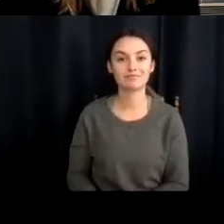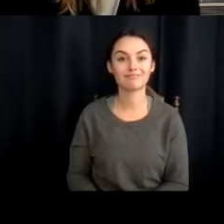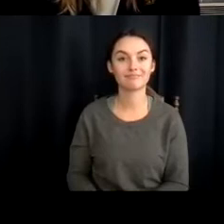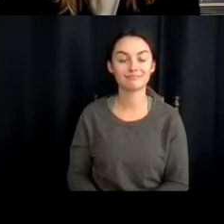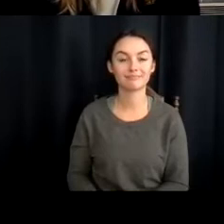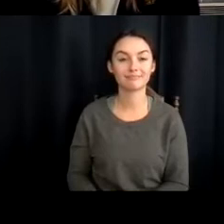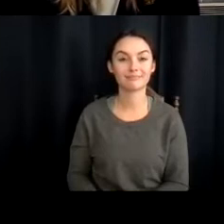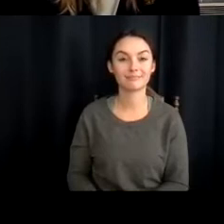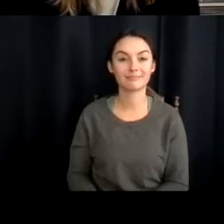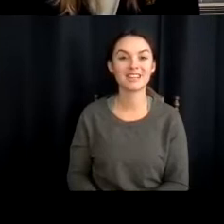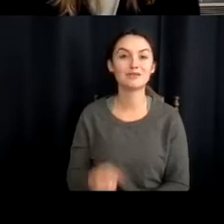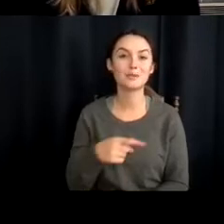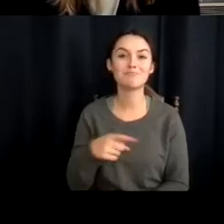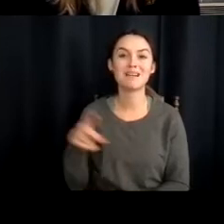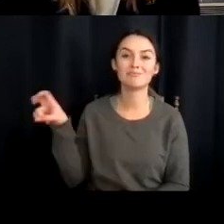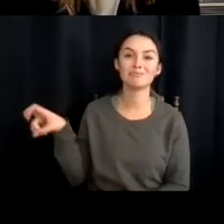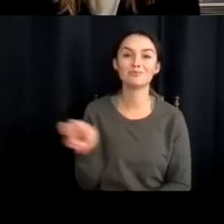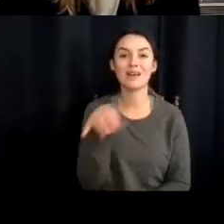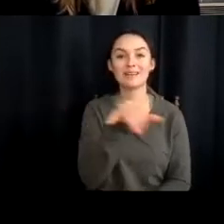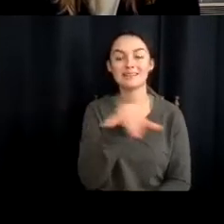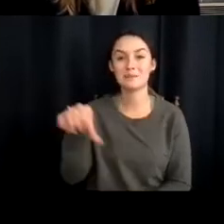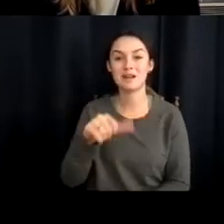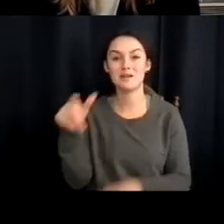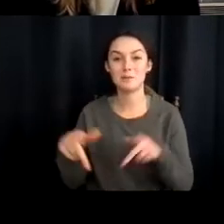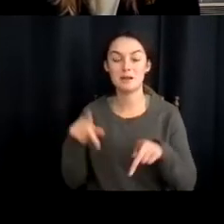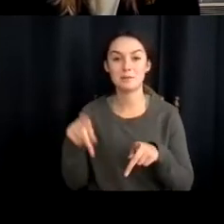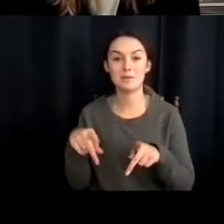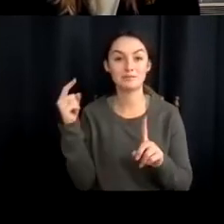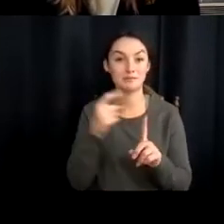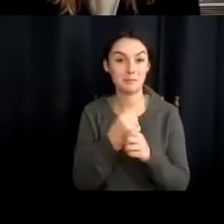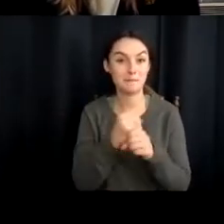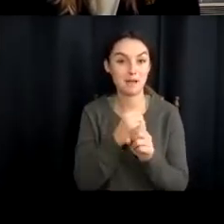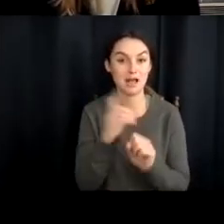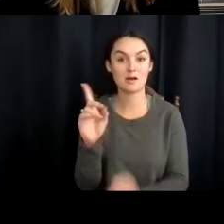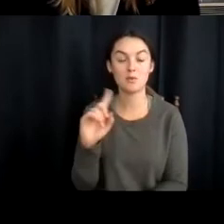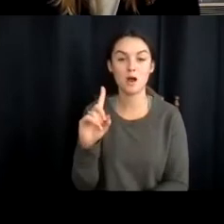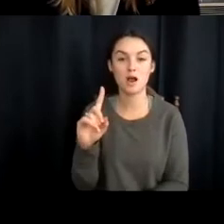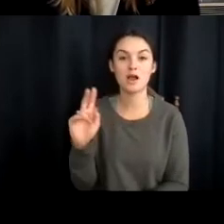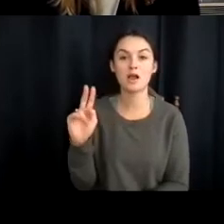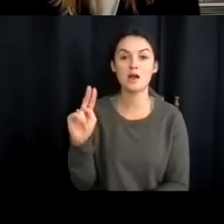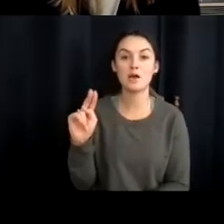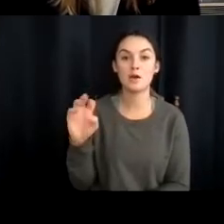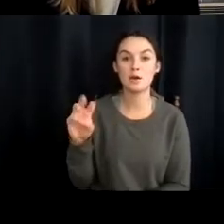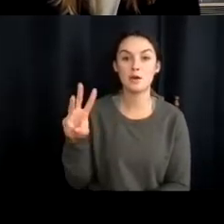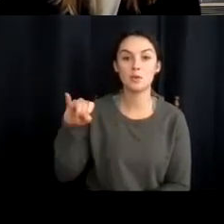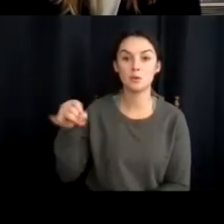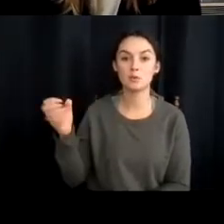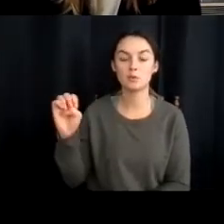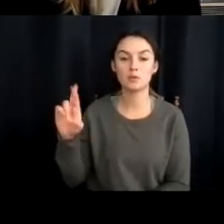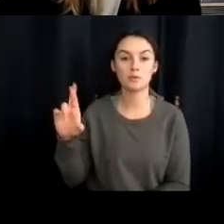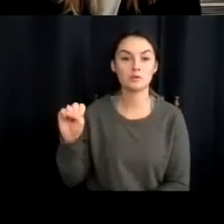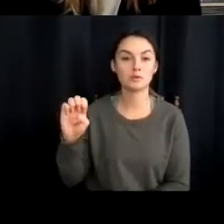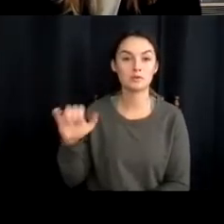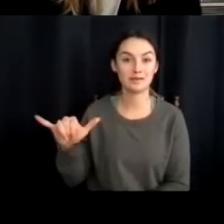that he symbolizes. And he was sculpted in a New Jersey studio by an artist named Ulrich Ellerhusen. And he was placed